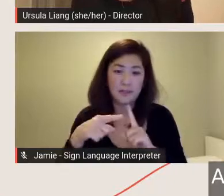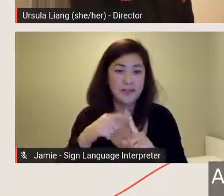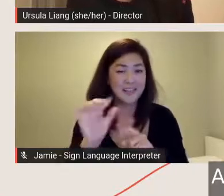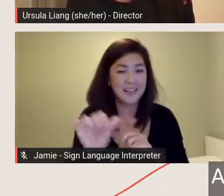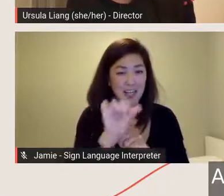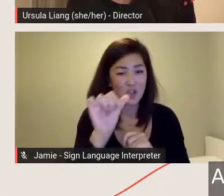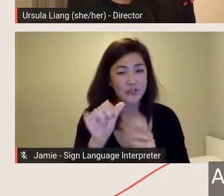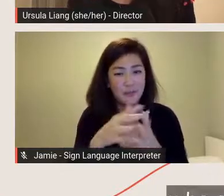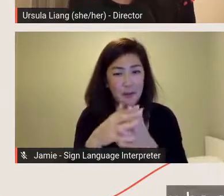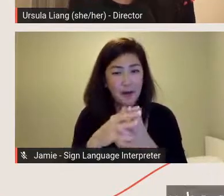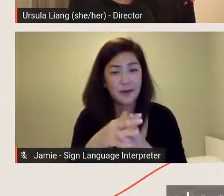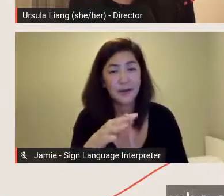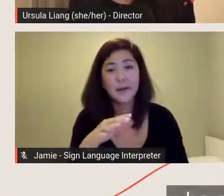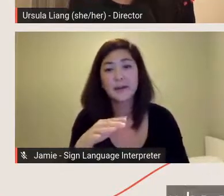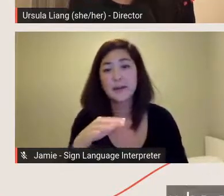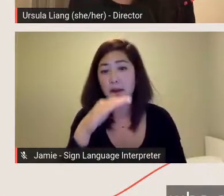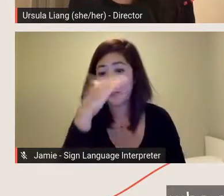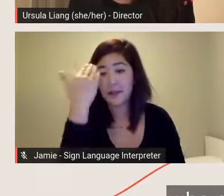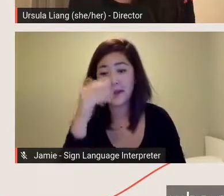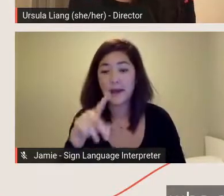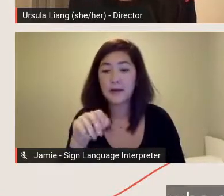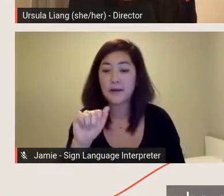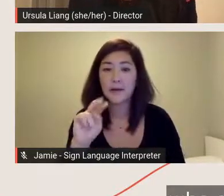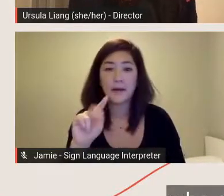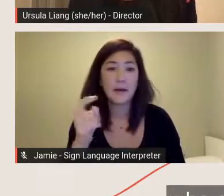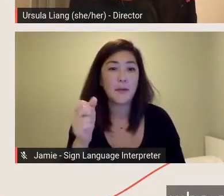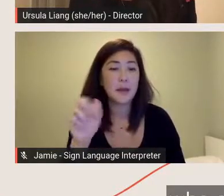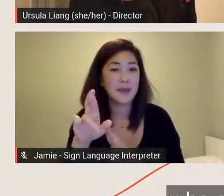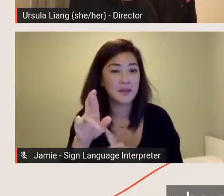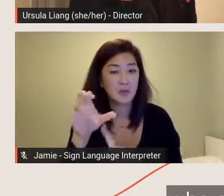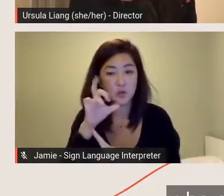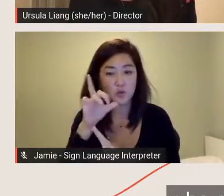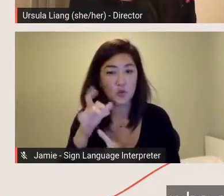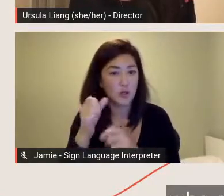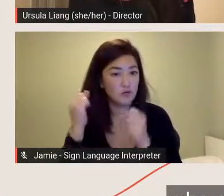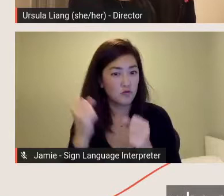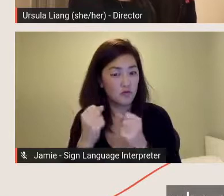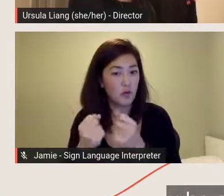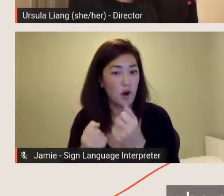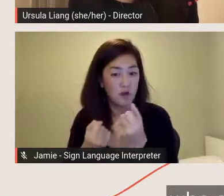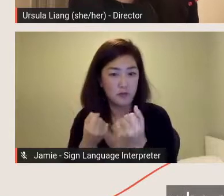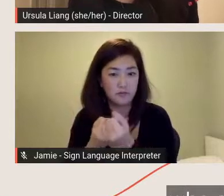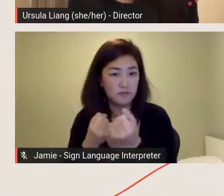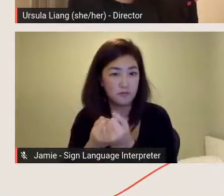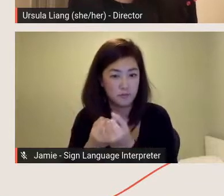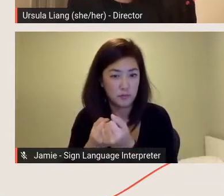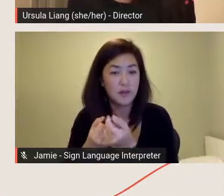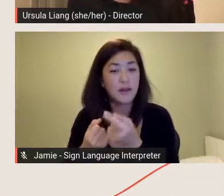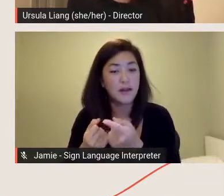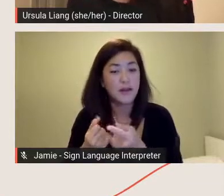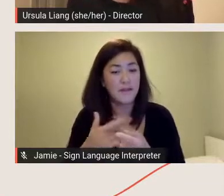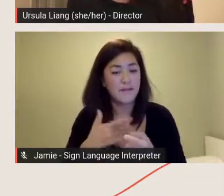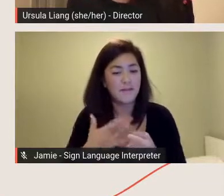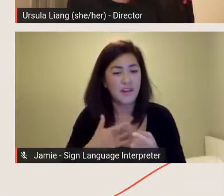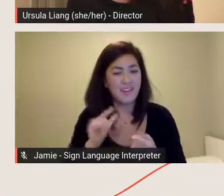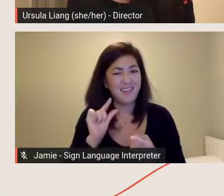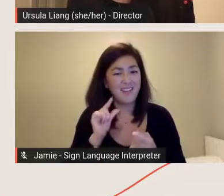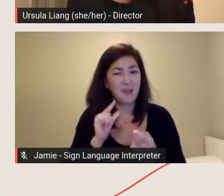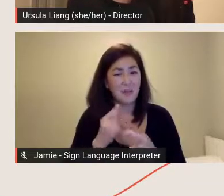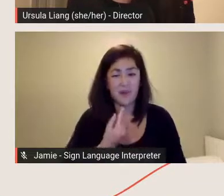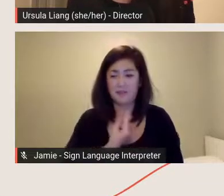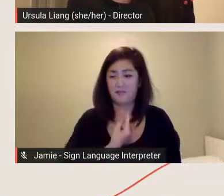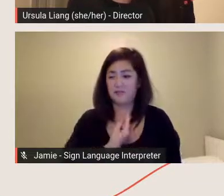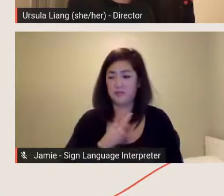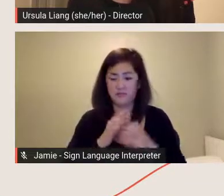cetera, who wanted to, who sort of were alone in their activism in some ways. The larger Asian American community wasn't